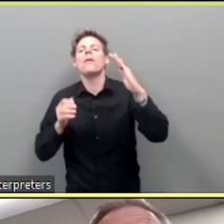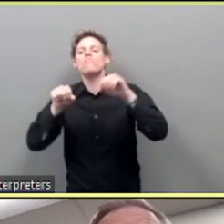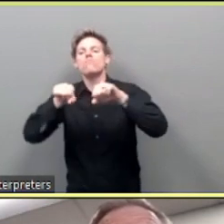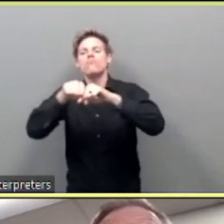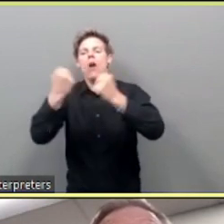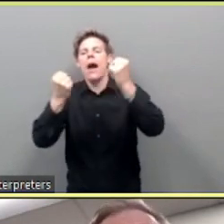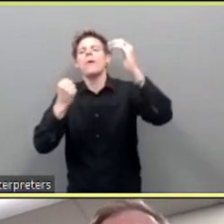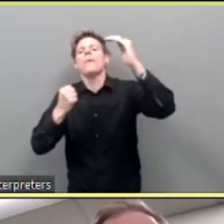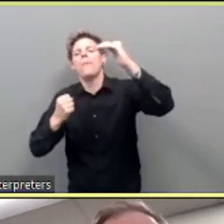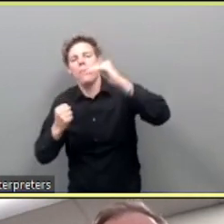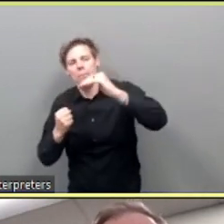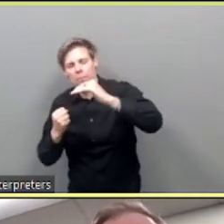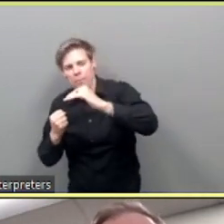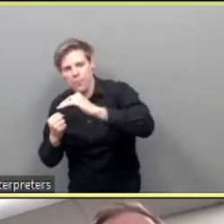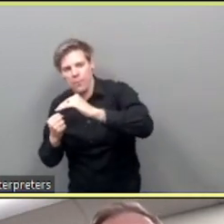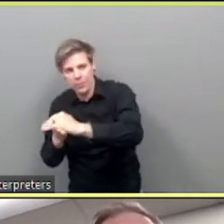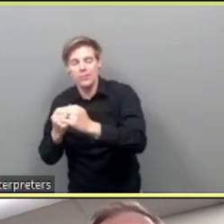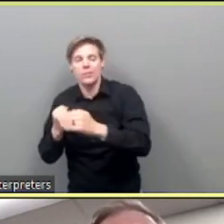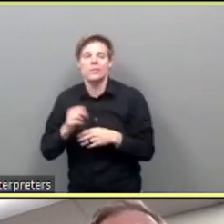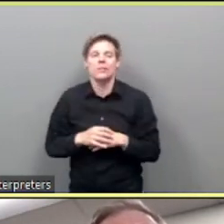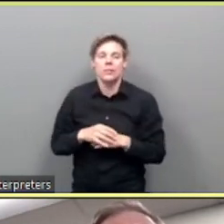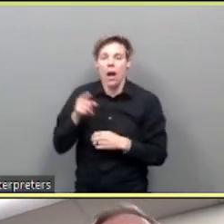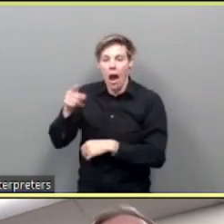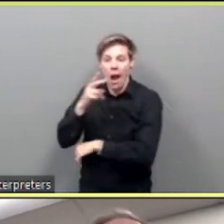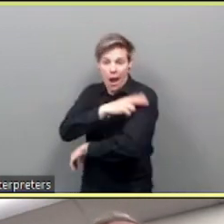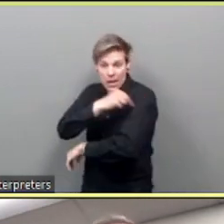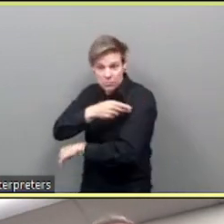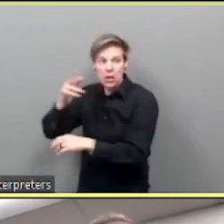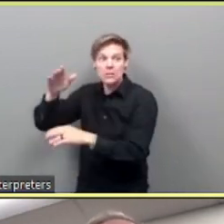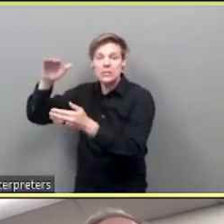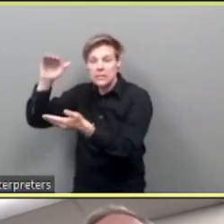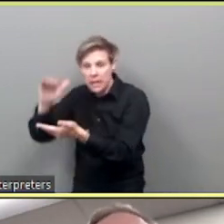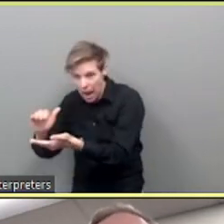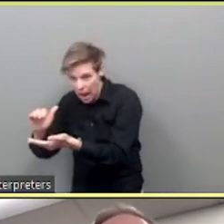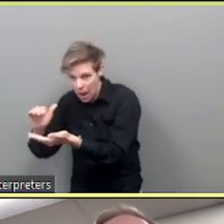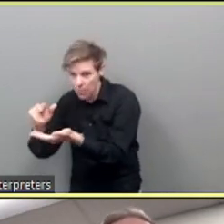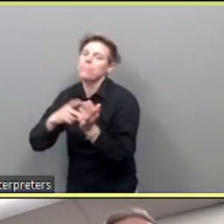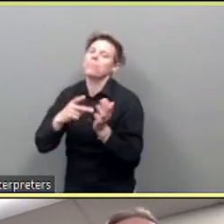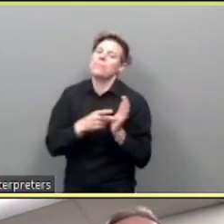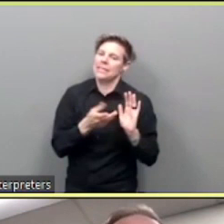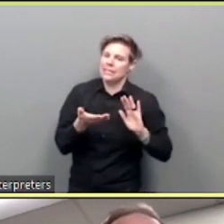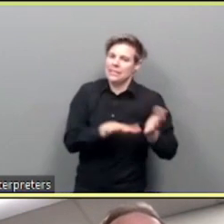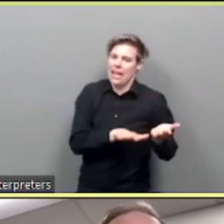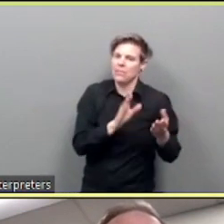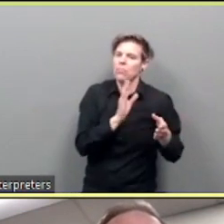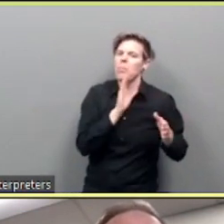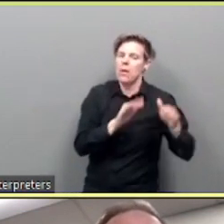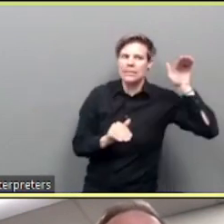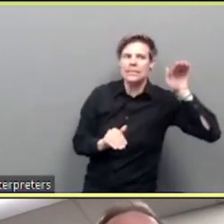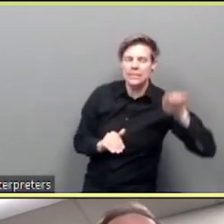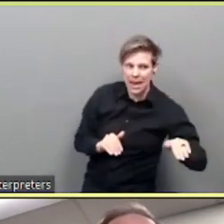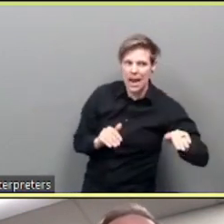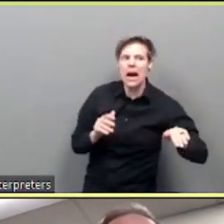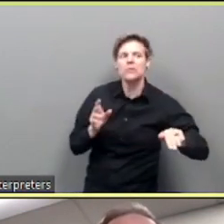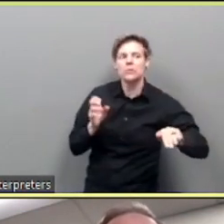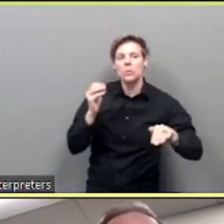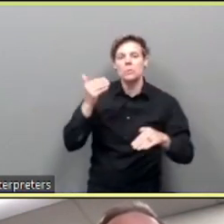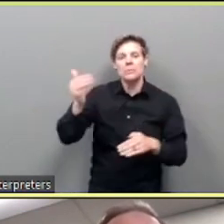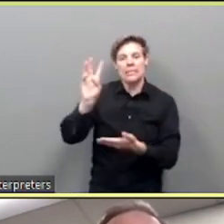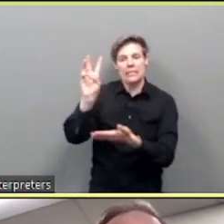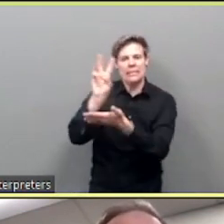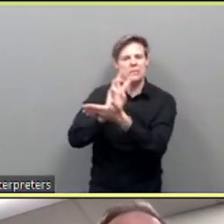in hospitalizations, which we're not quite seeing yet, and 6 weeks after the decline in cases. So sadly, we're